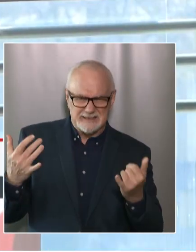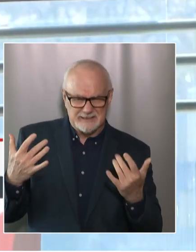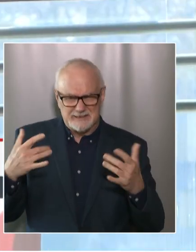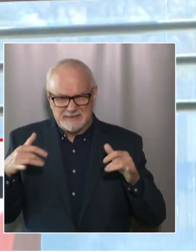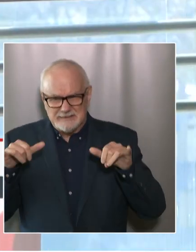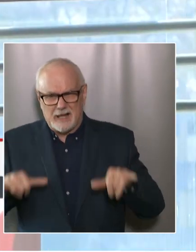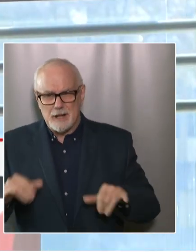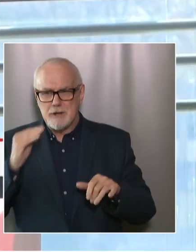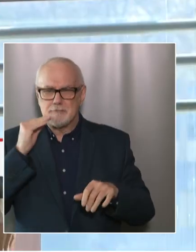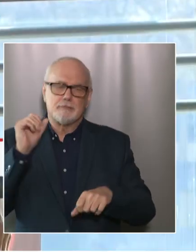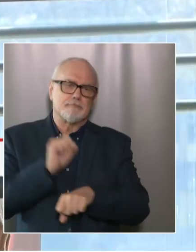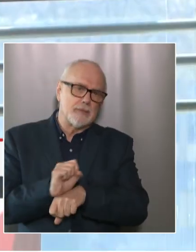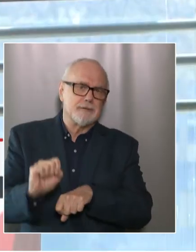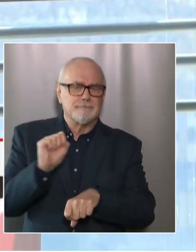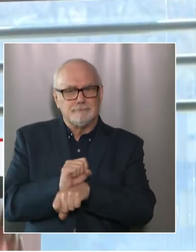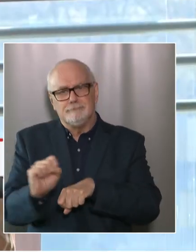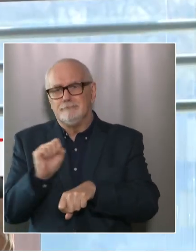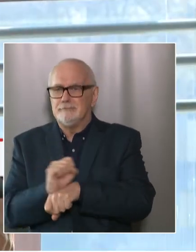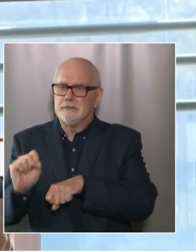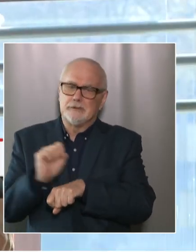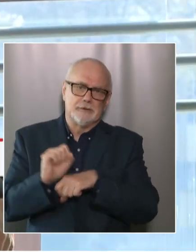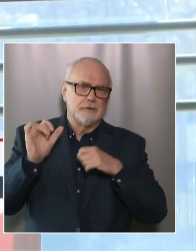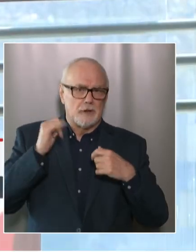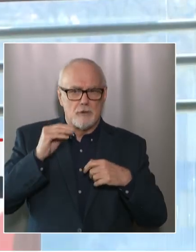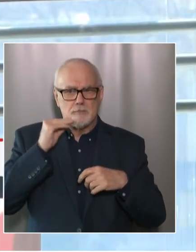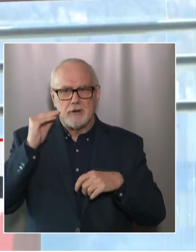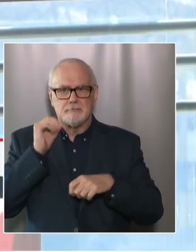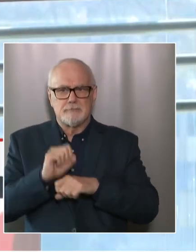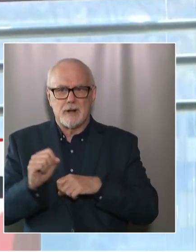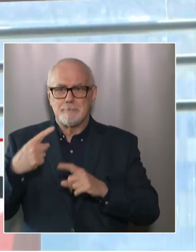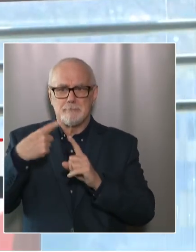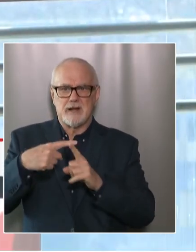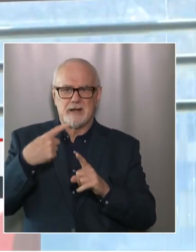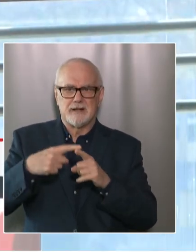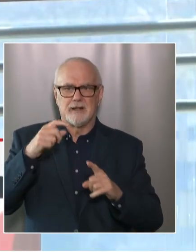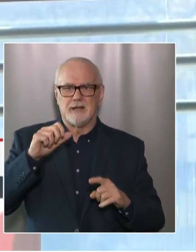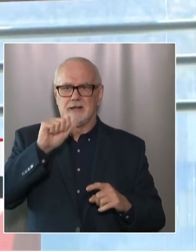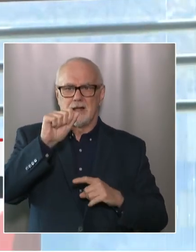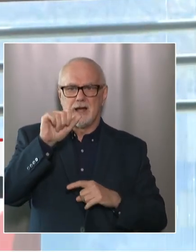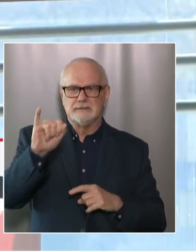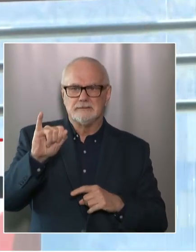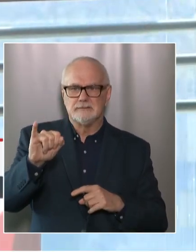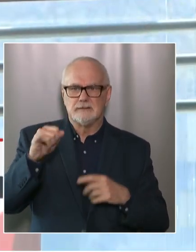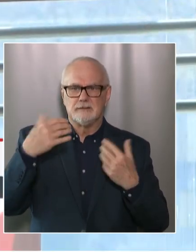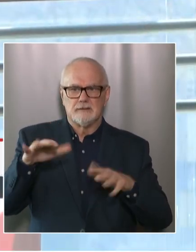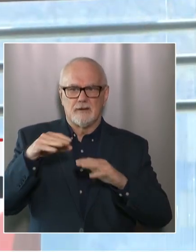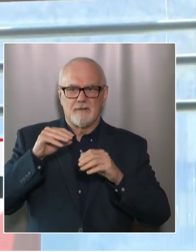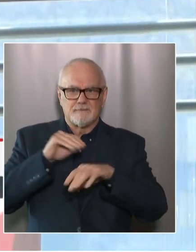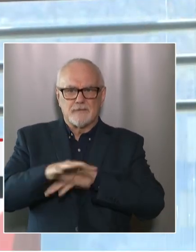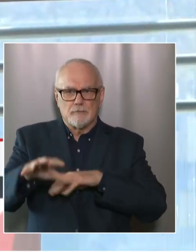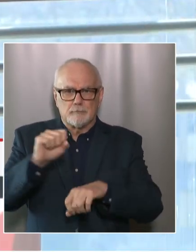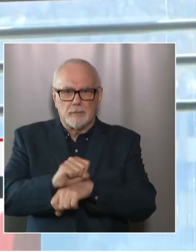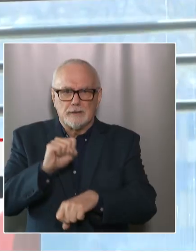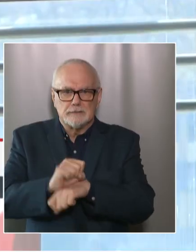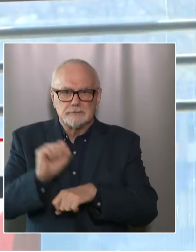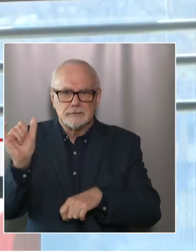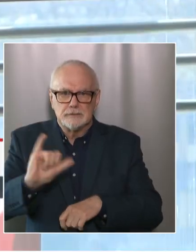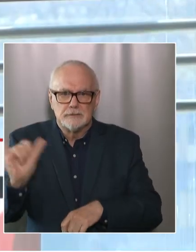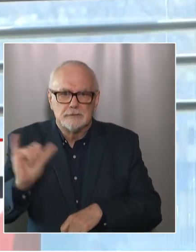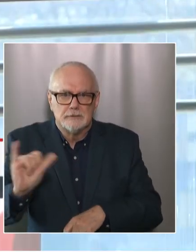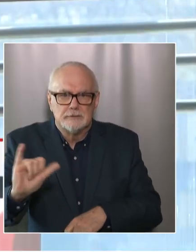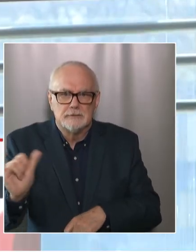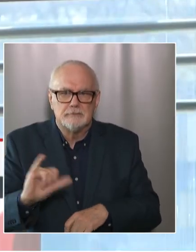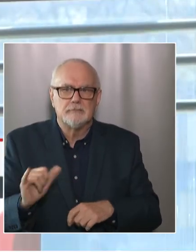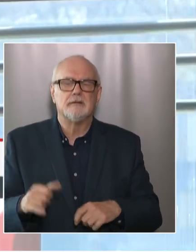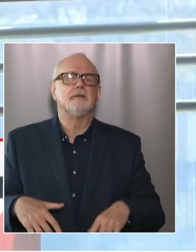both counts, may have a oversized impact when it comes,